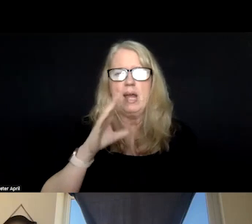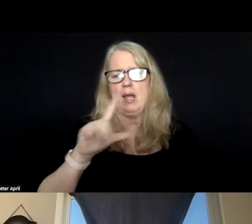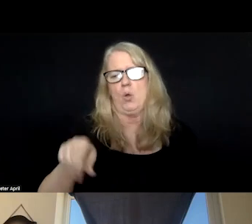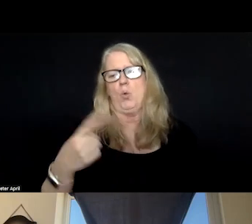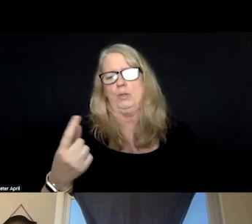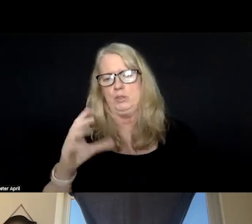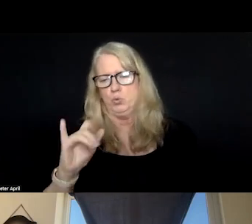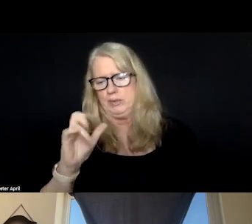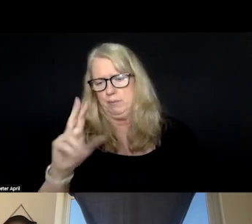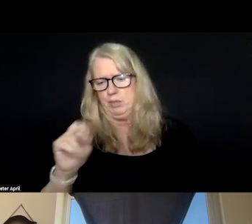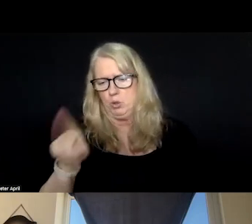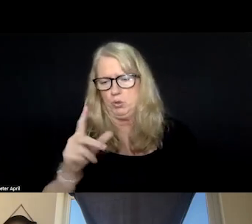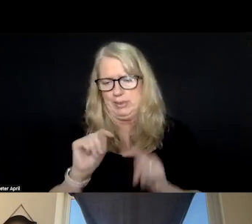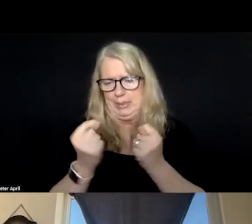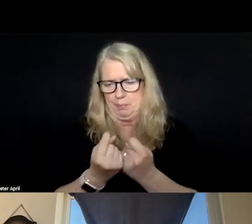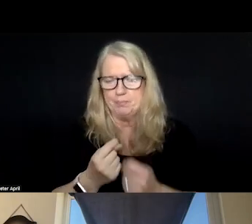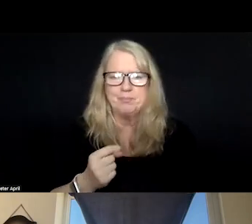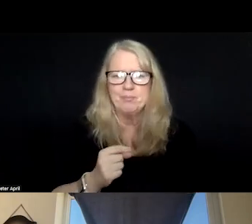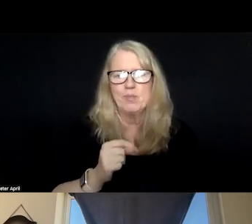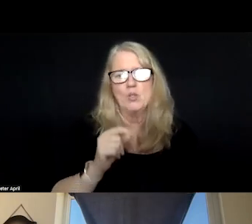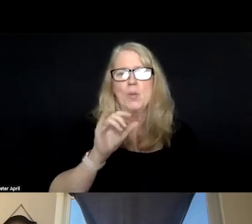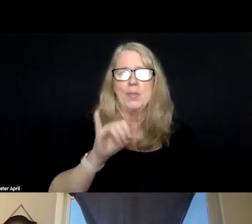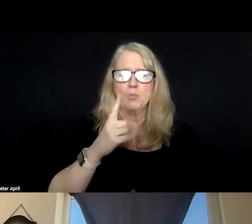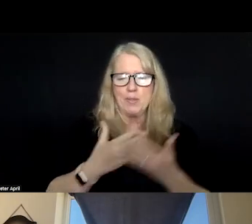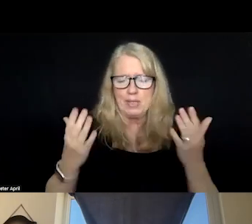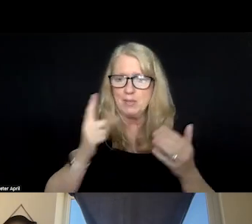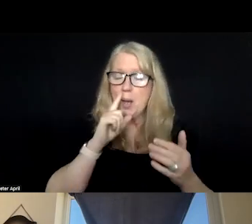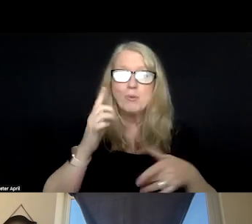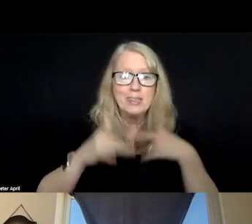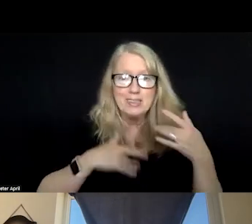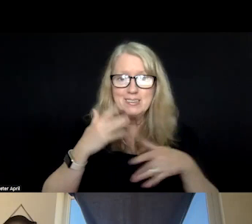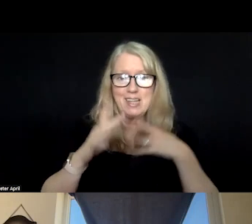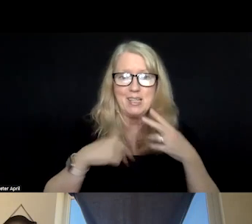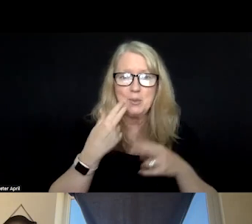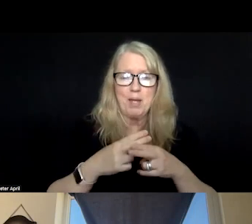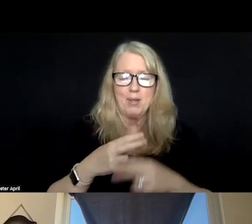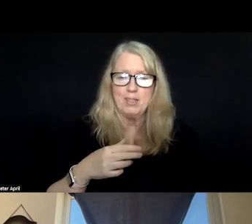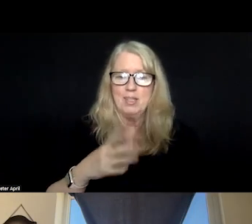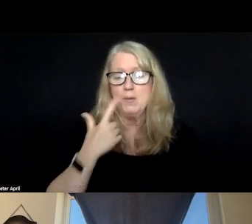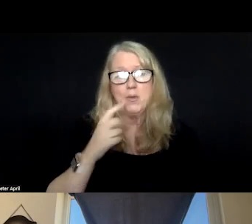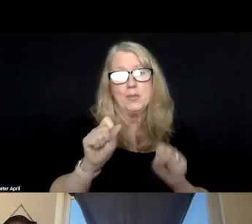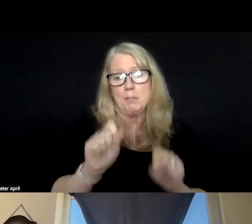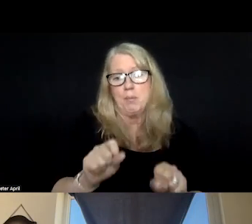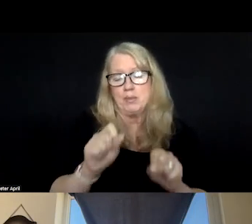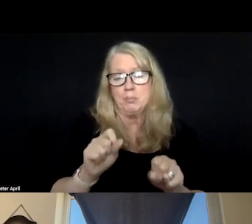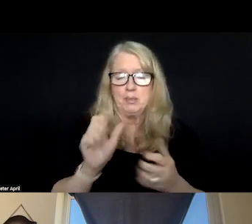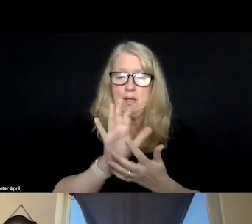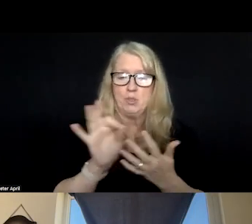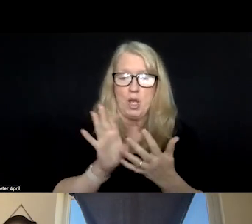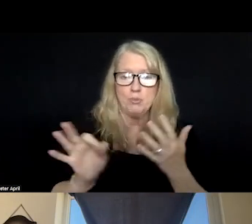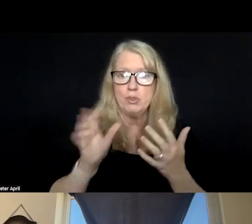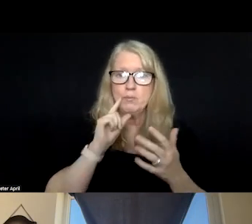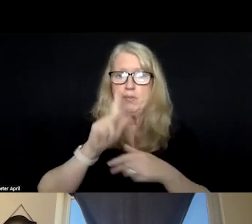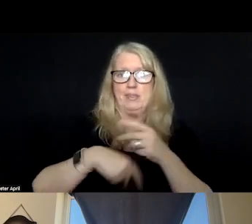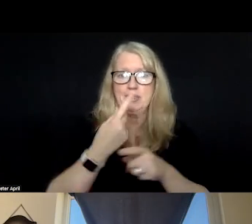team. So this is like one of the things that I'm always really excited about, is that there's the possibility and the option for this kind of